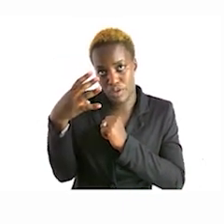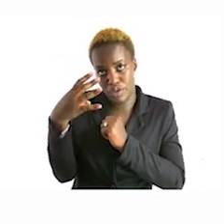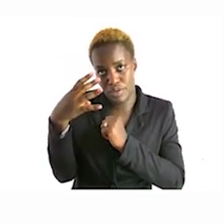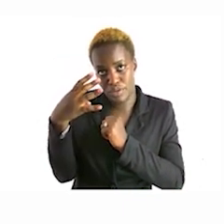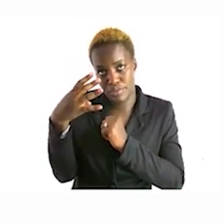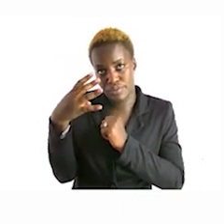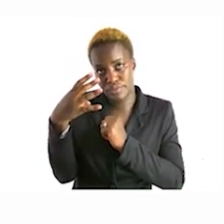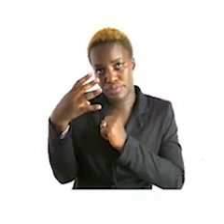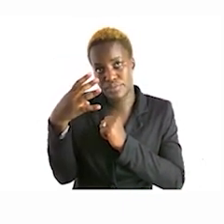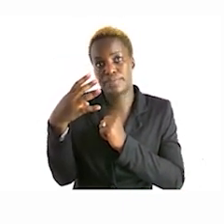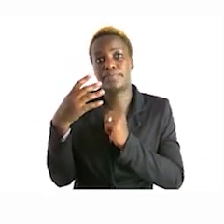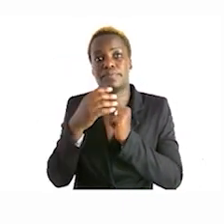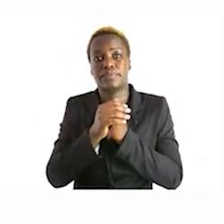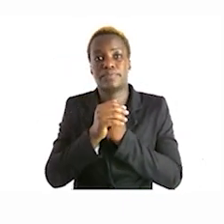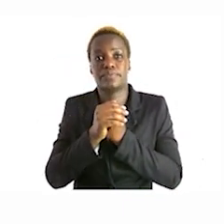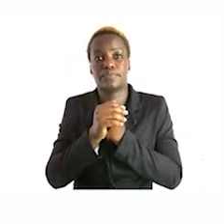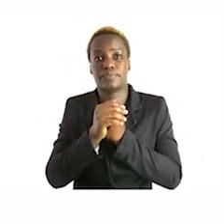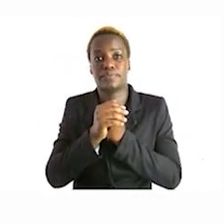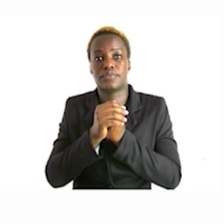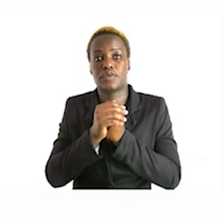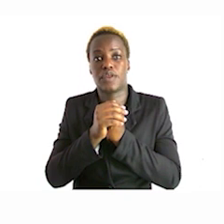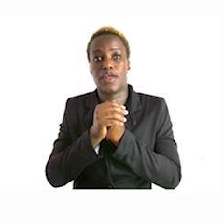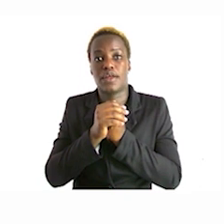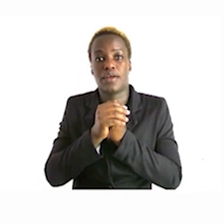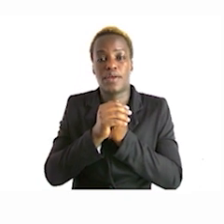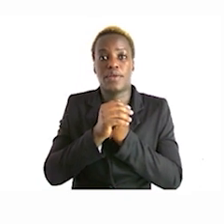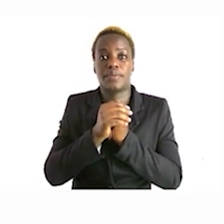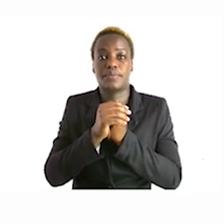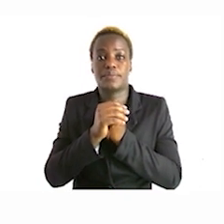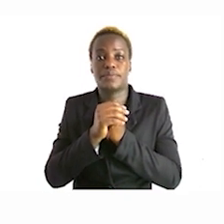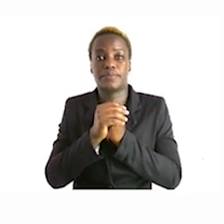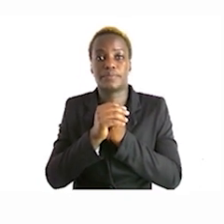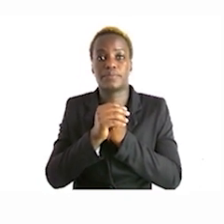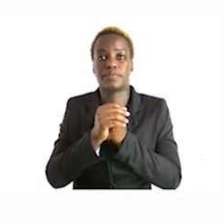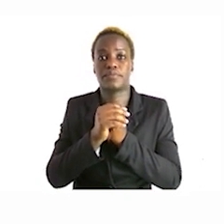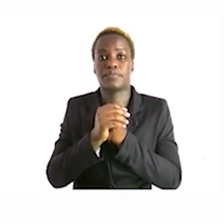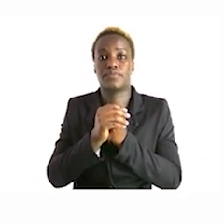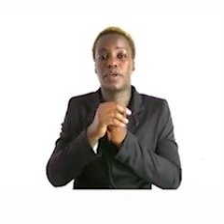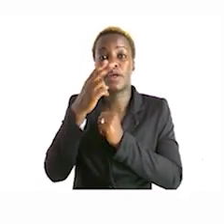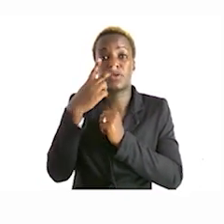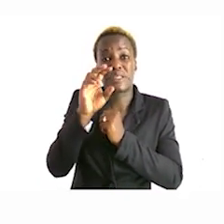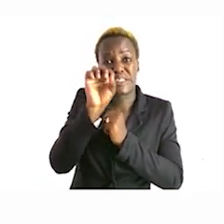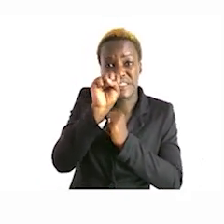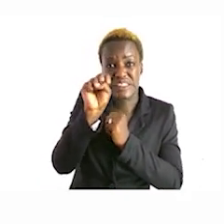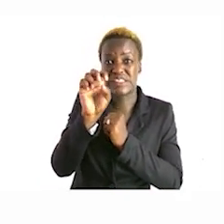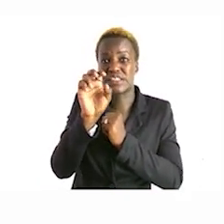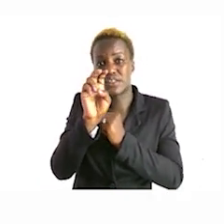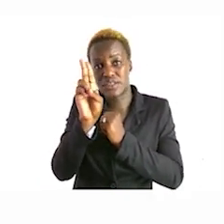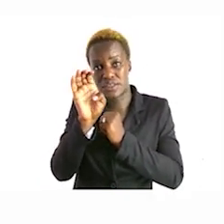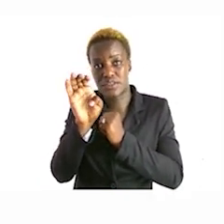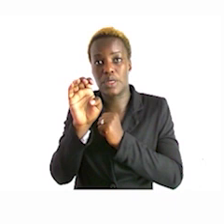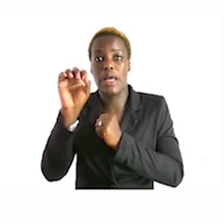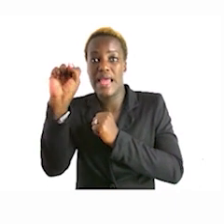From the second letter. The first letter is the I, but then you draw or color it in from the L until you reach